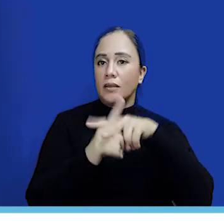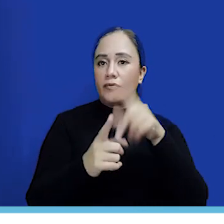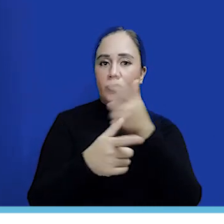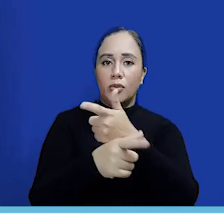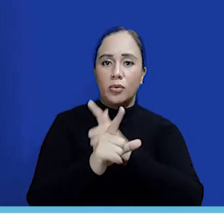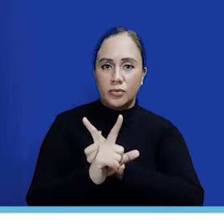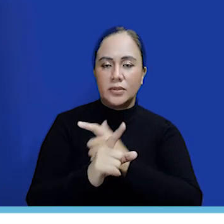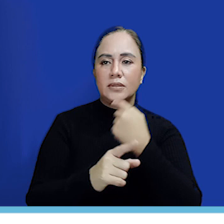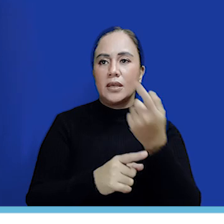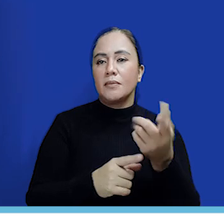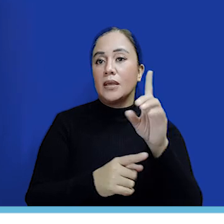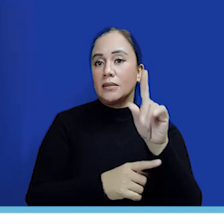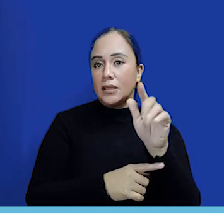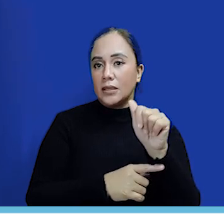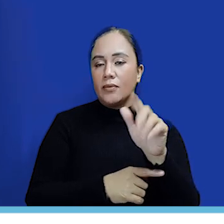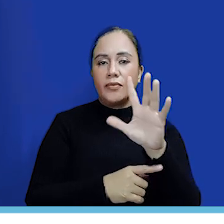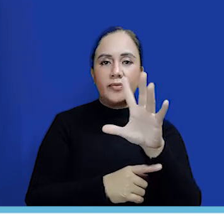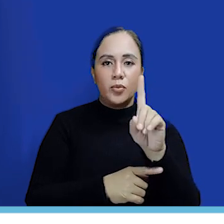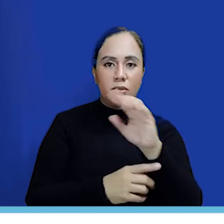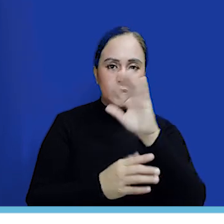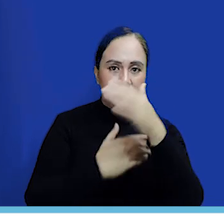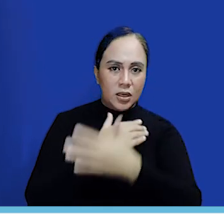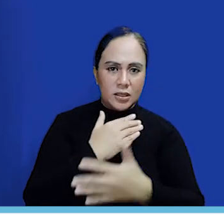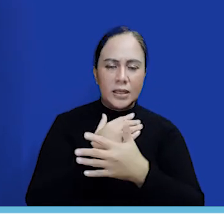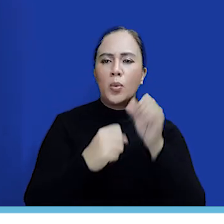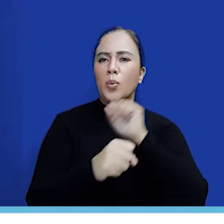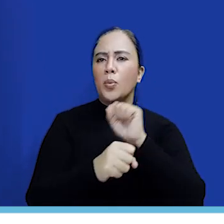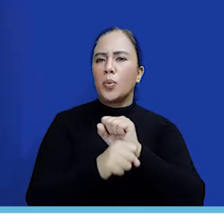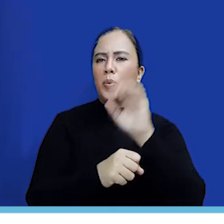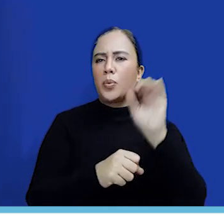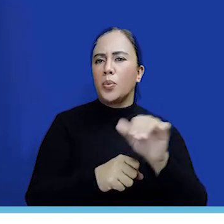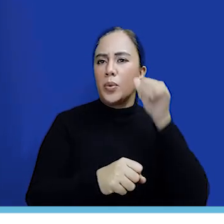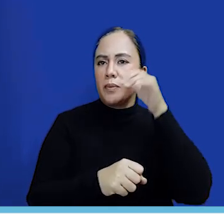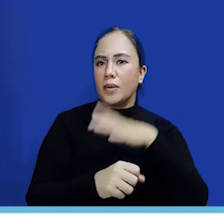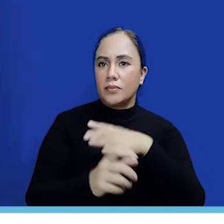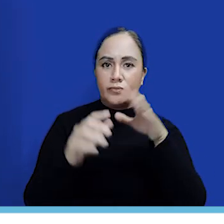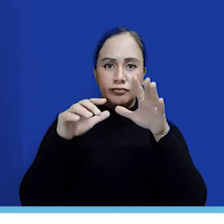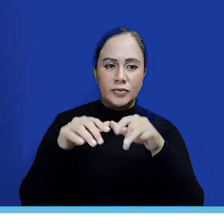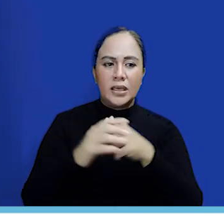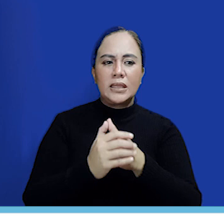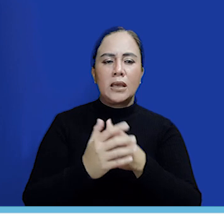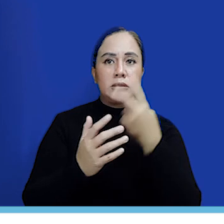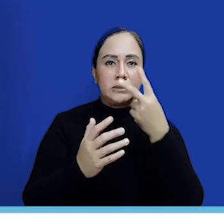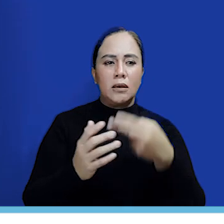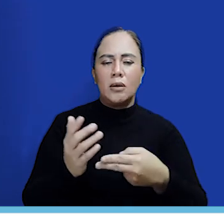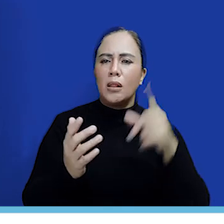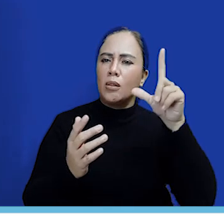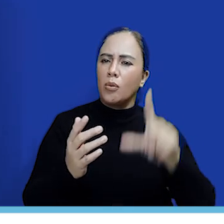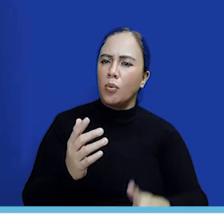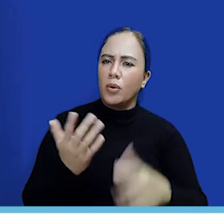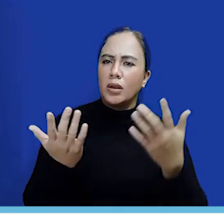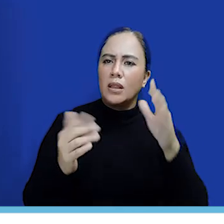for loans. According to the data of 51 countries, employment rates for women with disabilities is